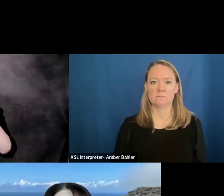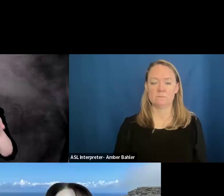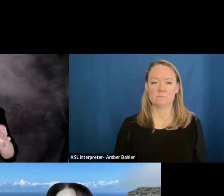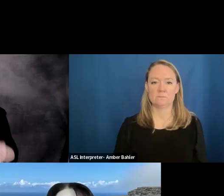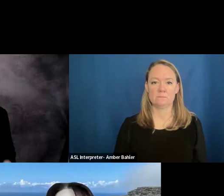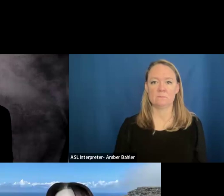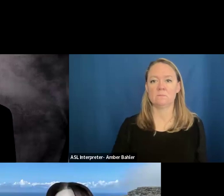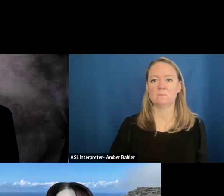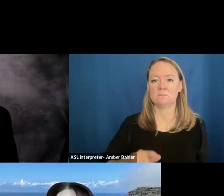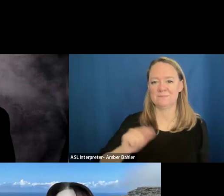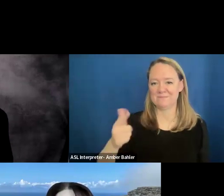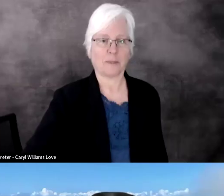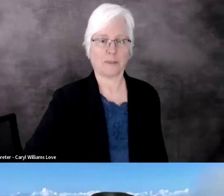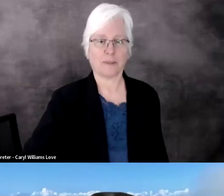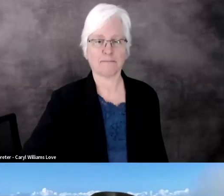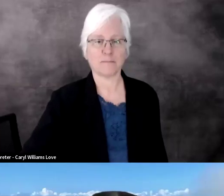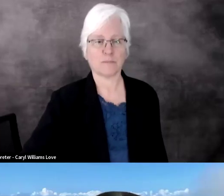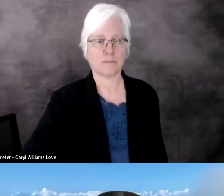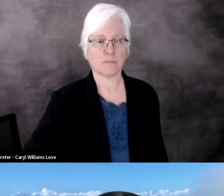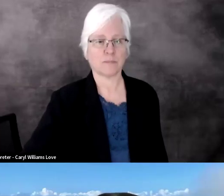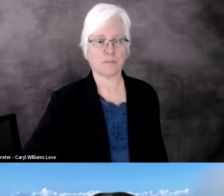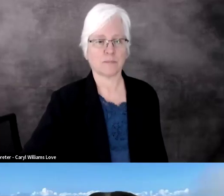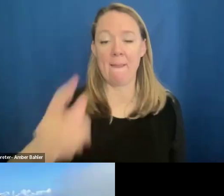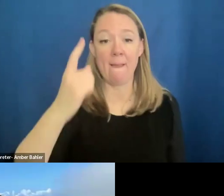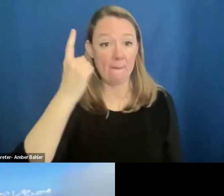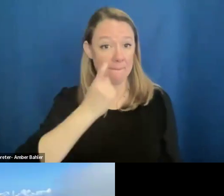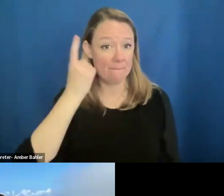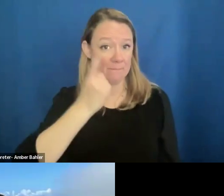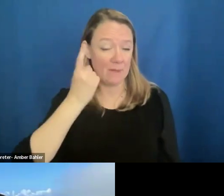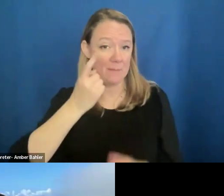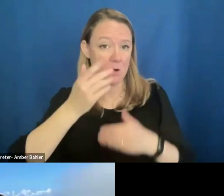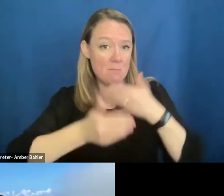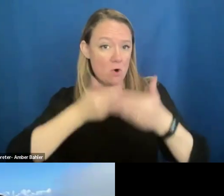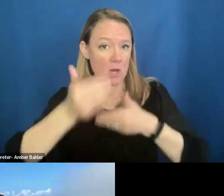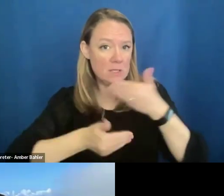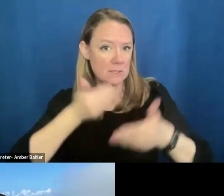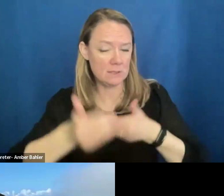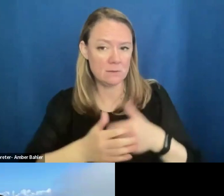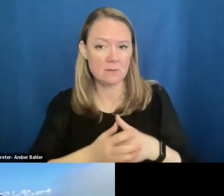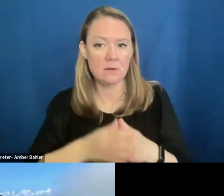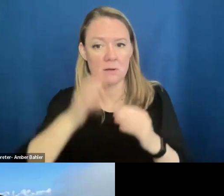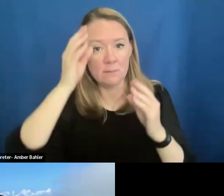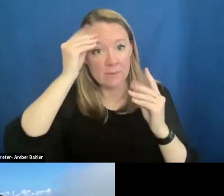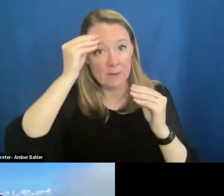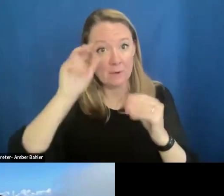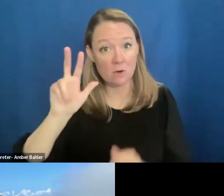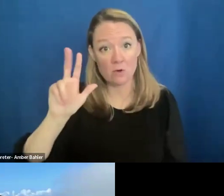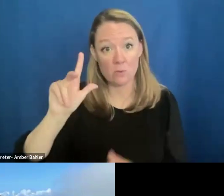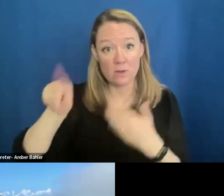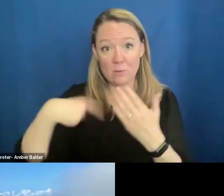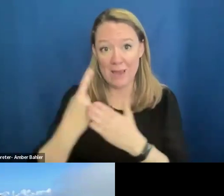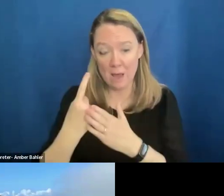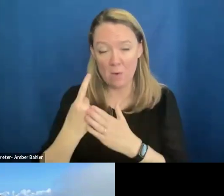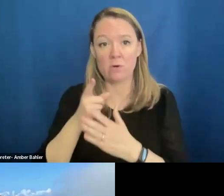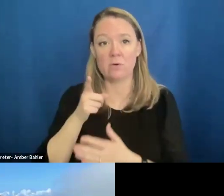There we go. I'm thinking of more of a process measures. I'm thinking about the 23-hour facilities